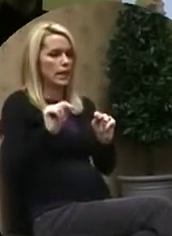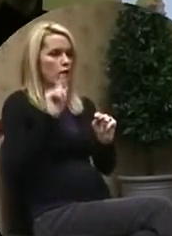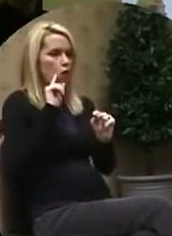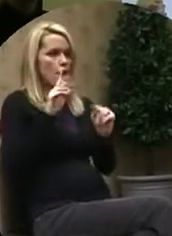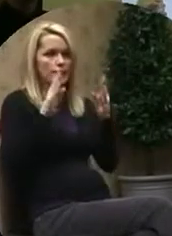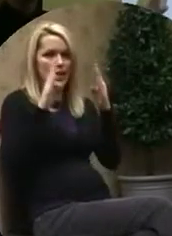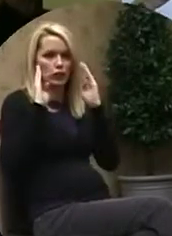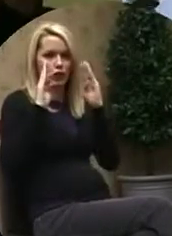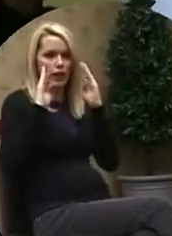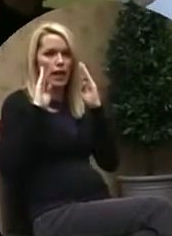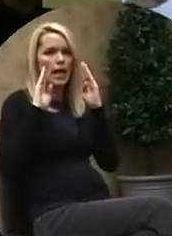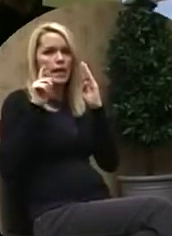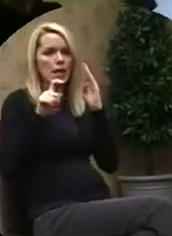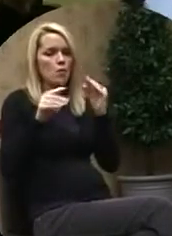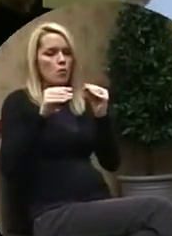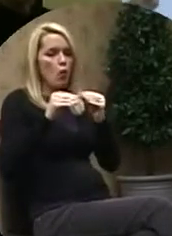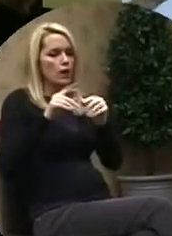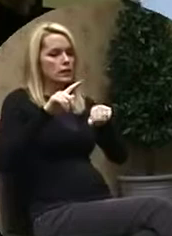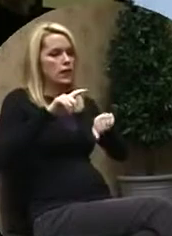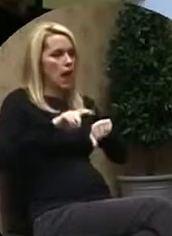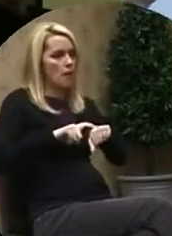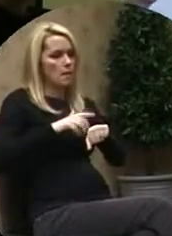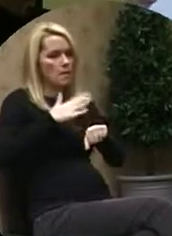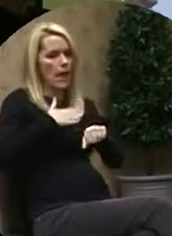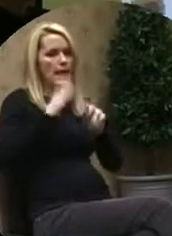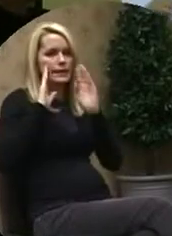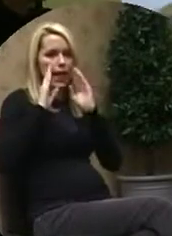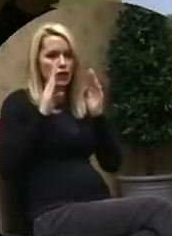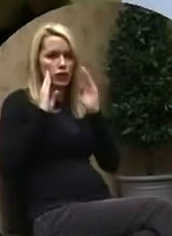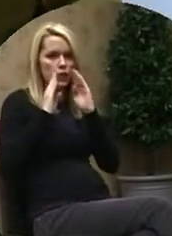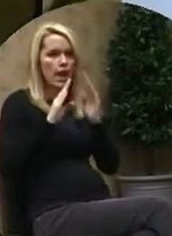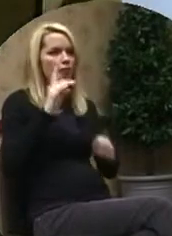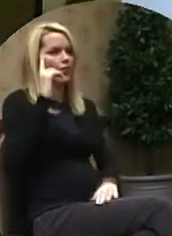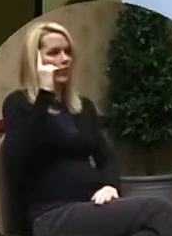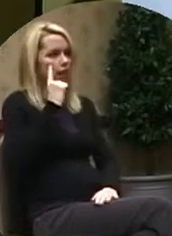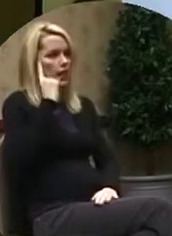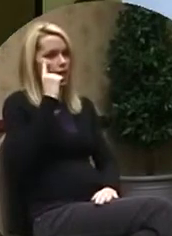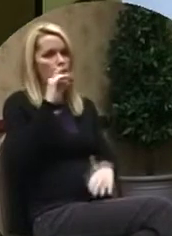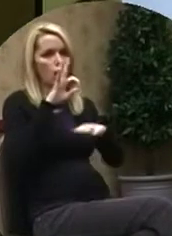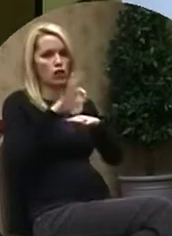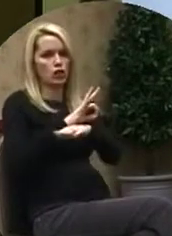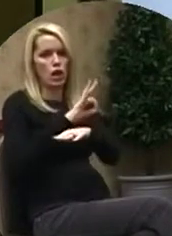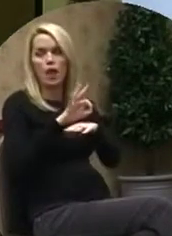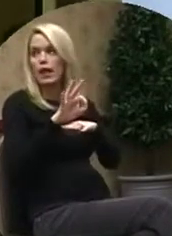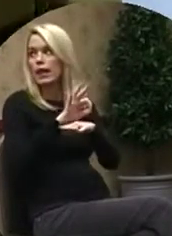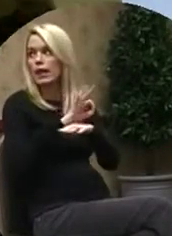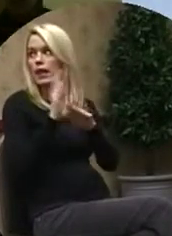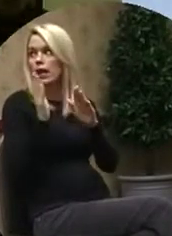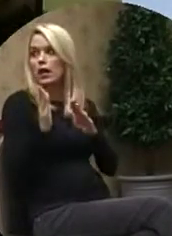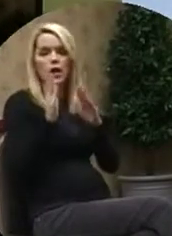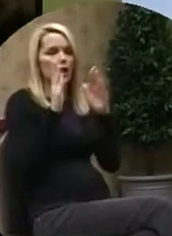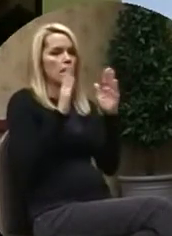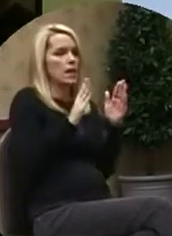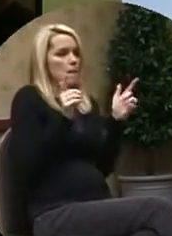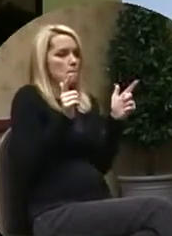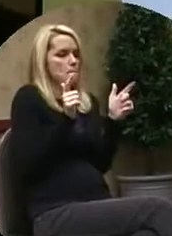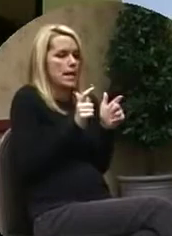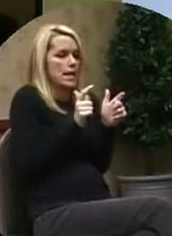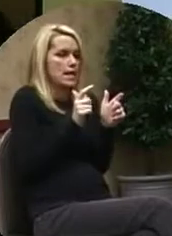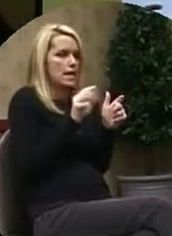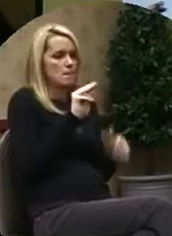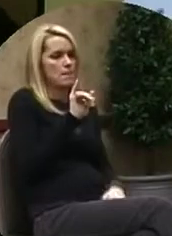my time and attention. That's a thinking functionally intervention. We can go up to the MiniFDA. The